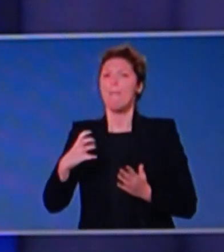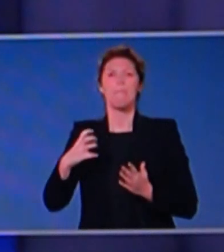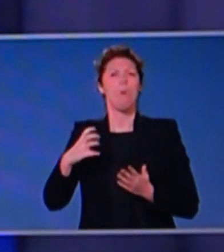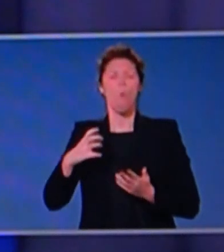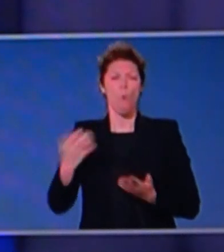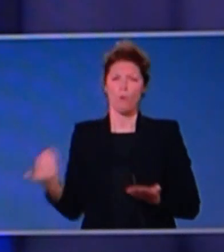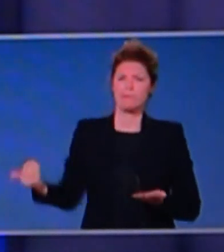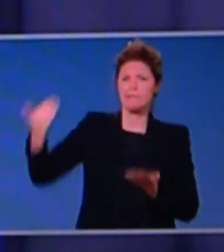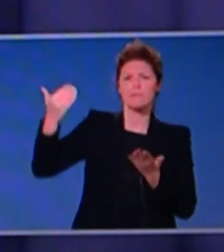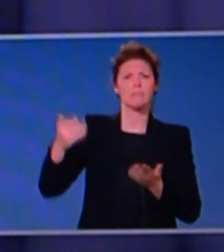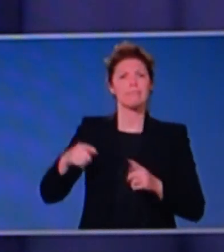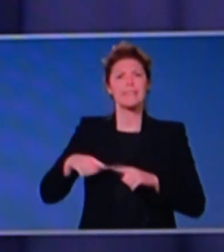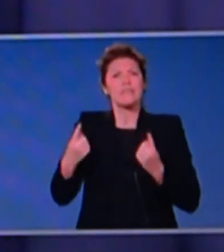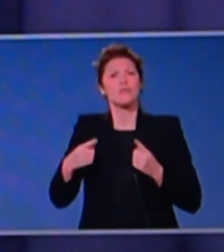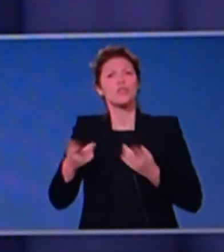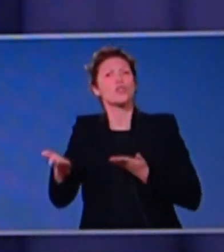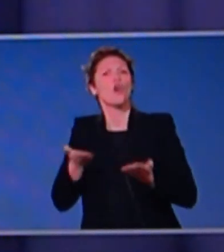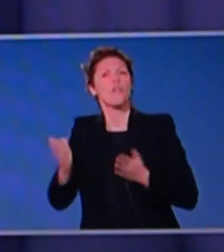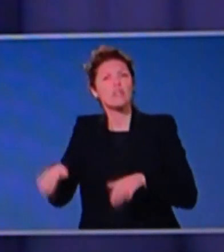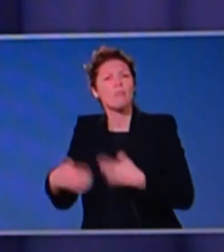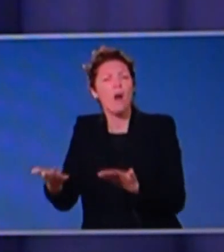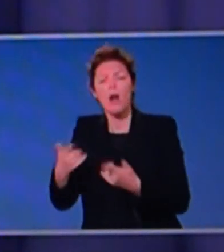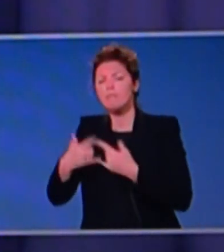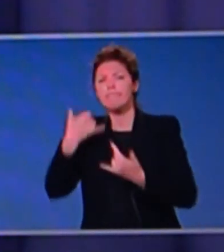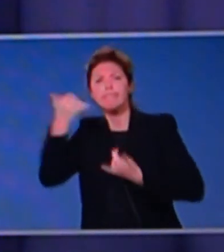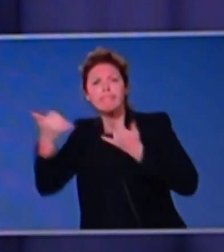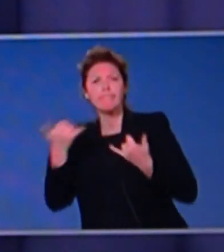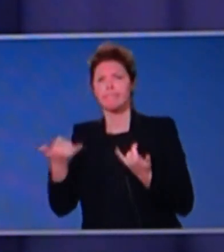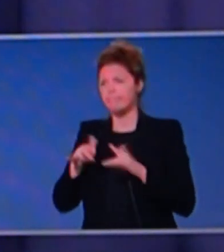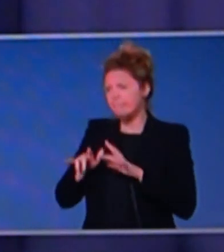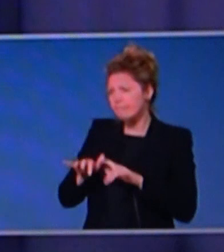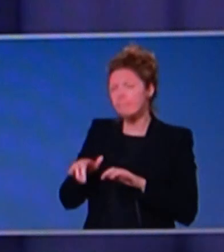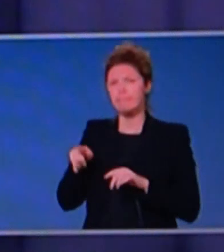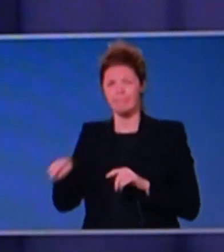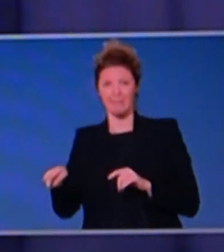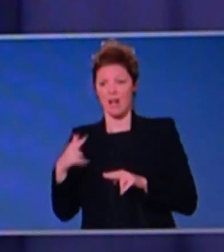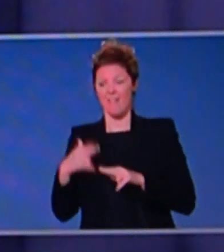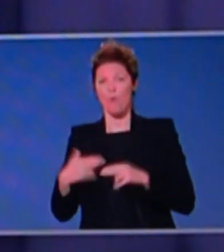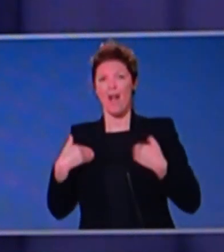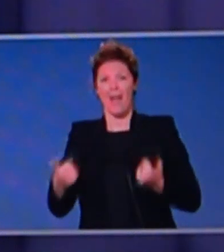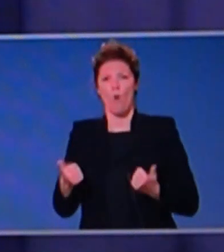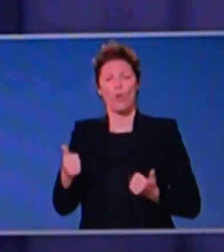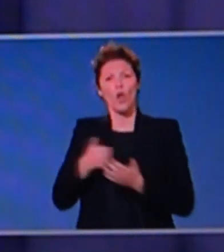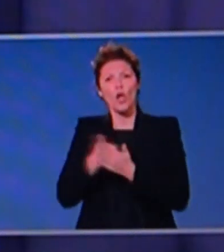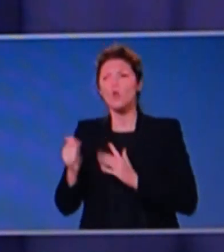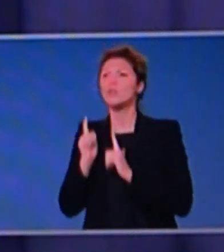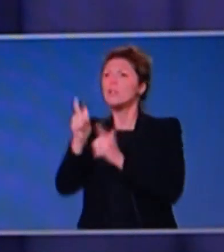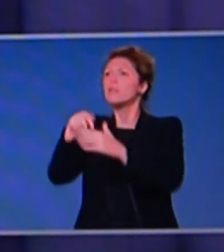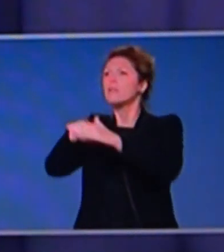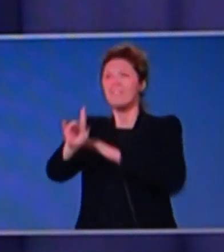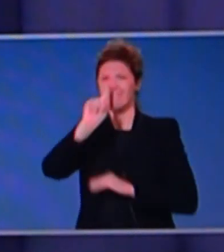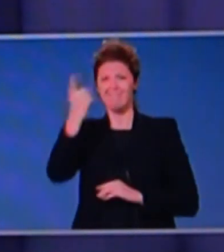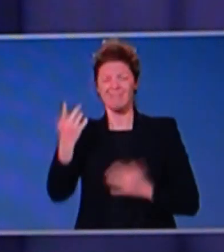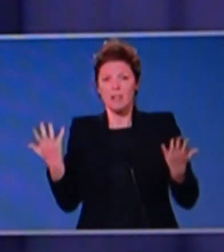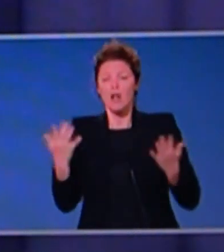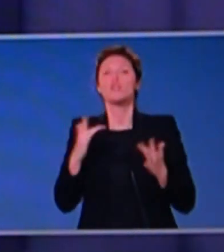delivery, to ensure that the accessibility that we've opened up with telehealth, the accessibility we've opened up with increased